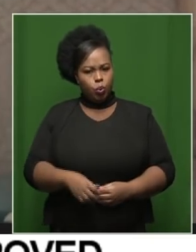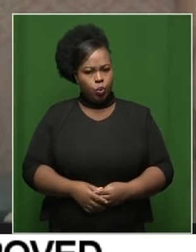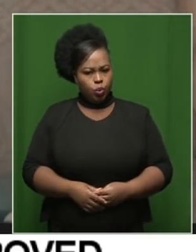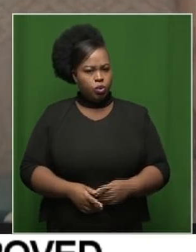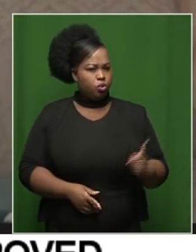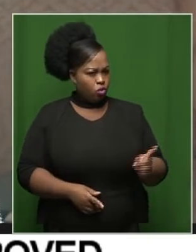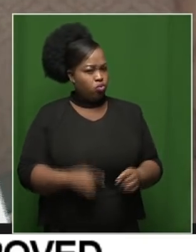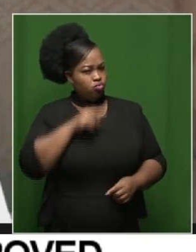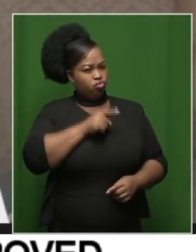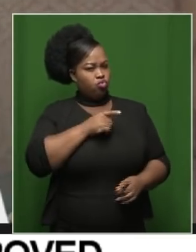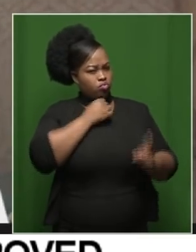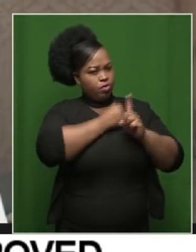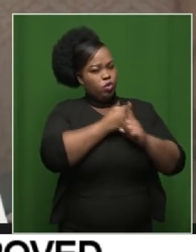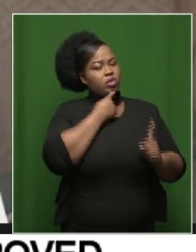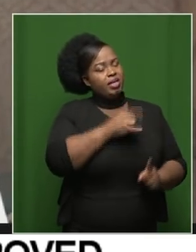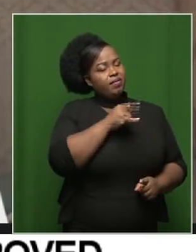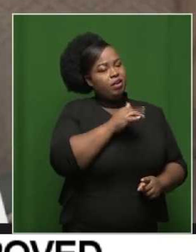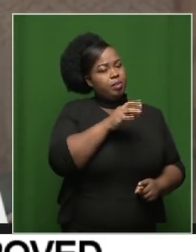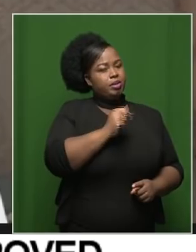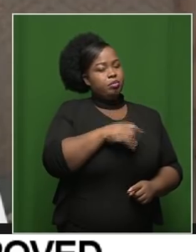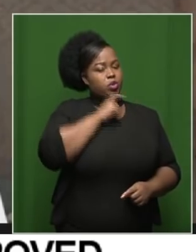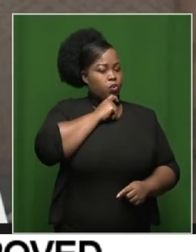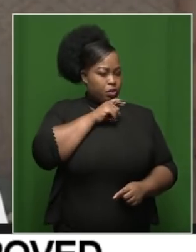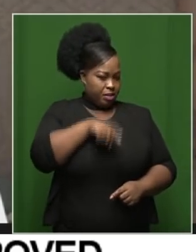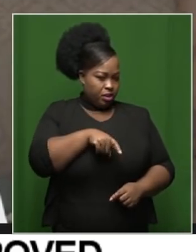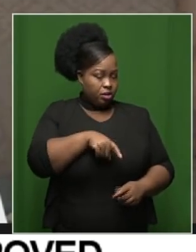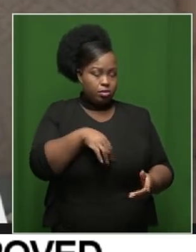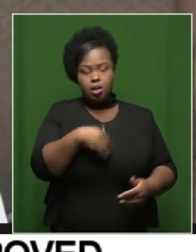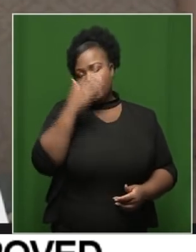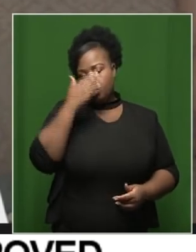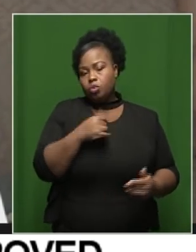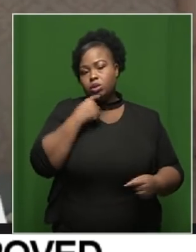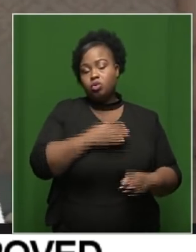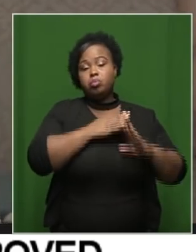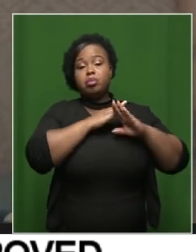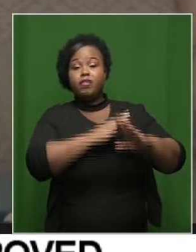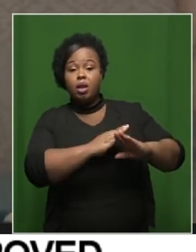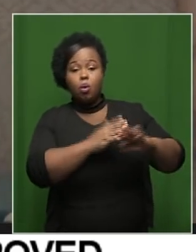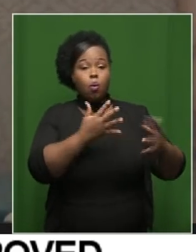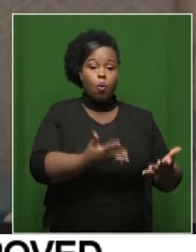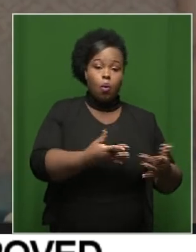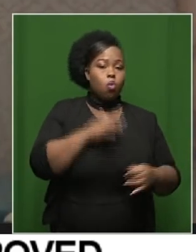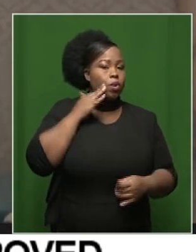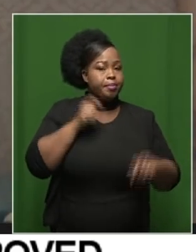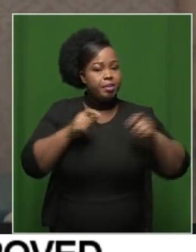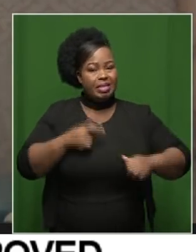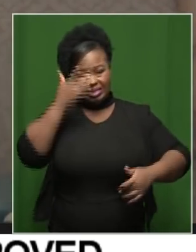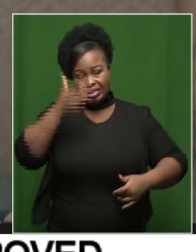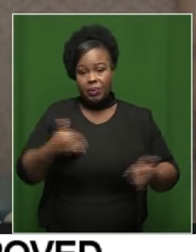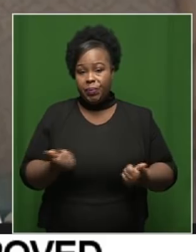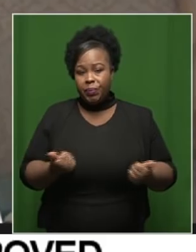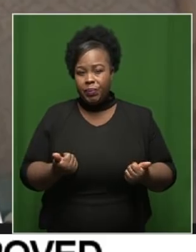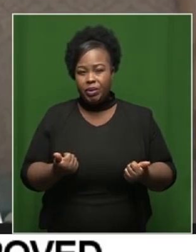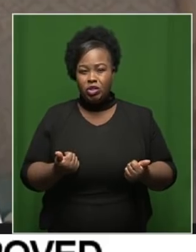you advocate that ivermectin should be used? I know that we speak about for the prevention or for the assistance of people with COVID.